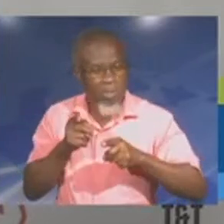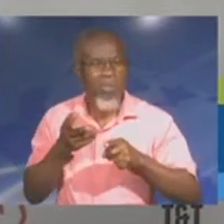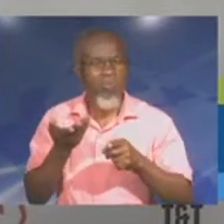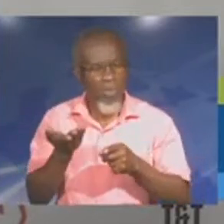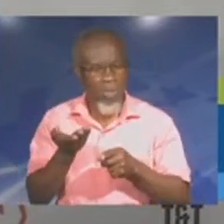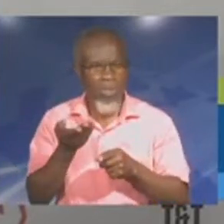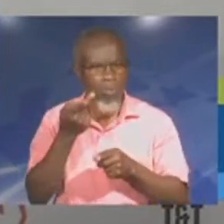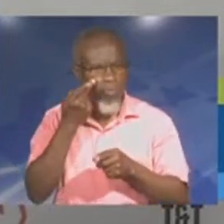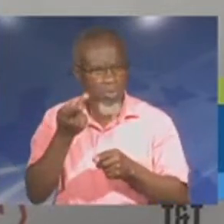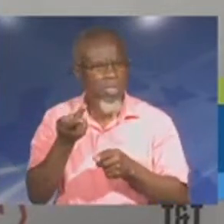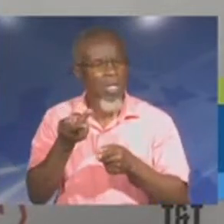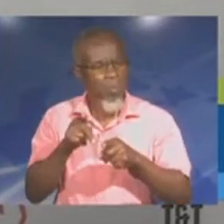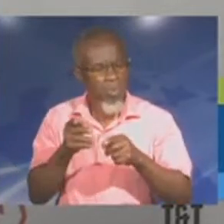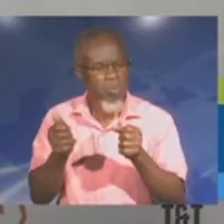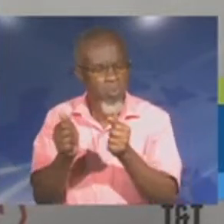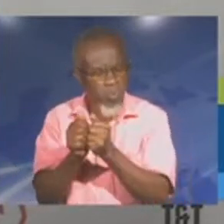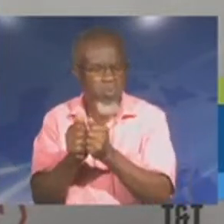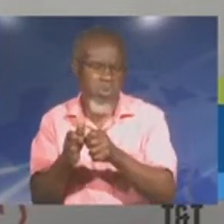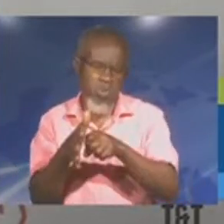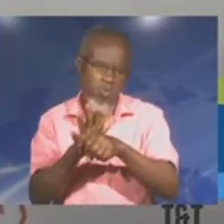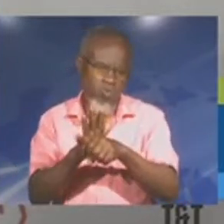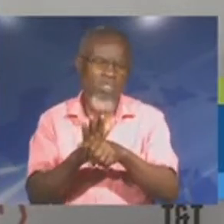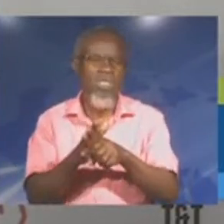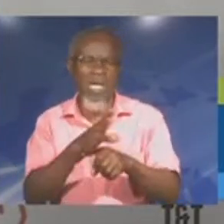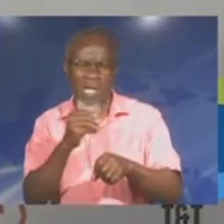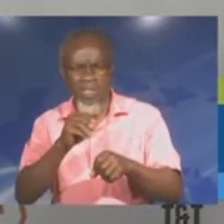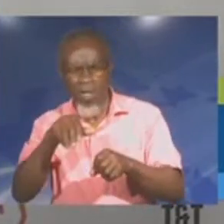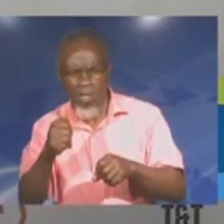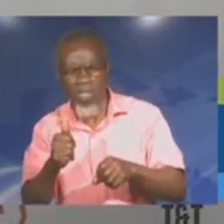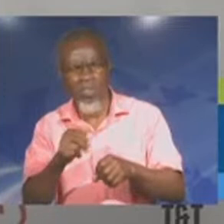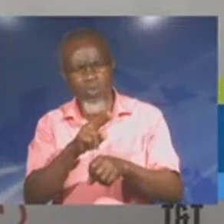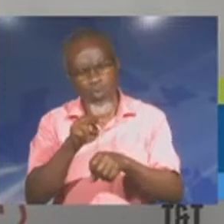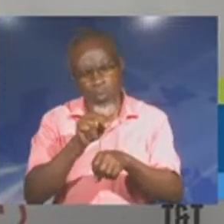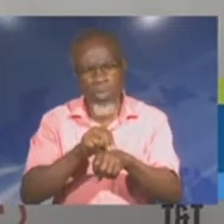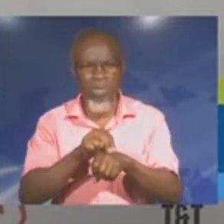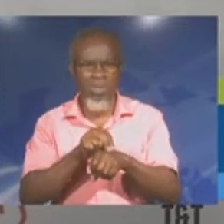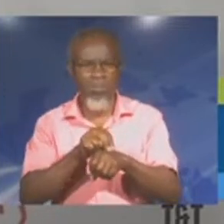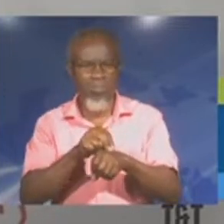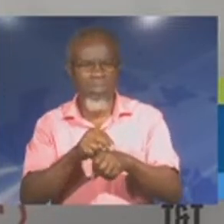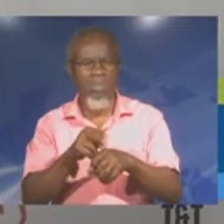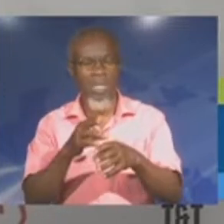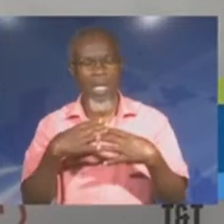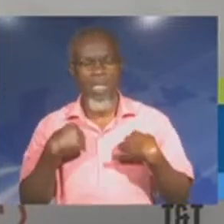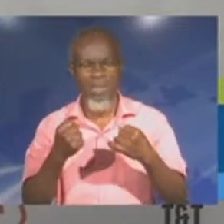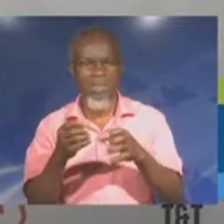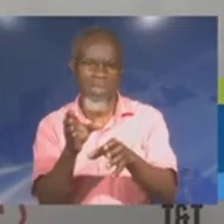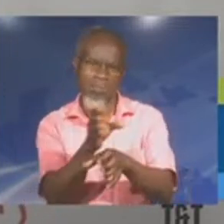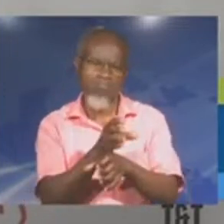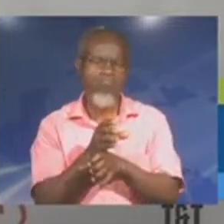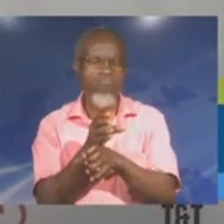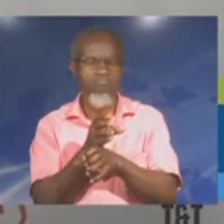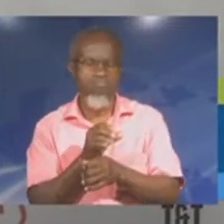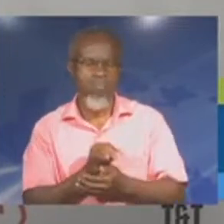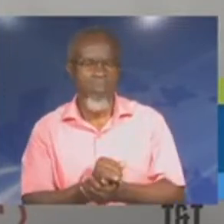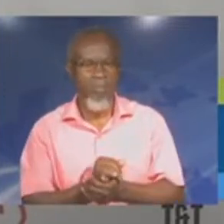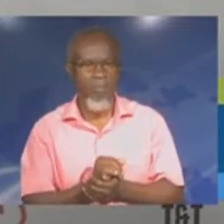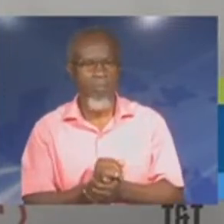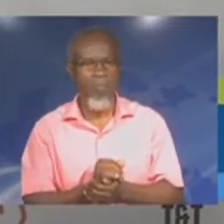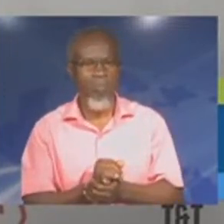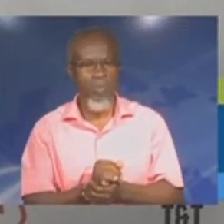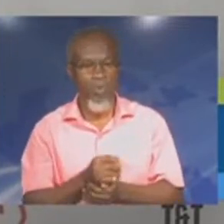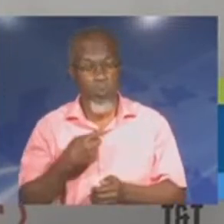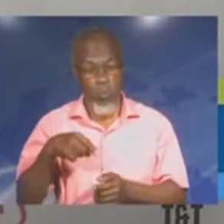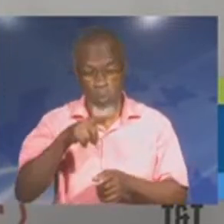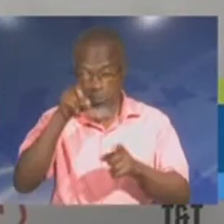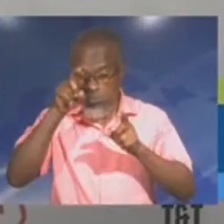for our patients and their families. There is no health without a health workforce. Therefore, we